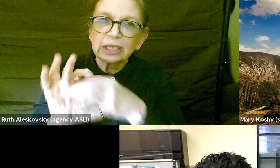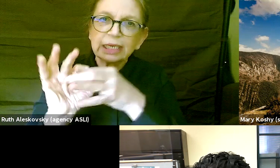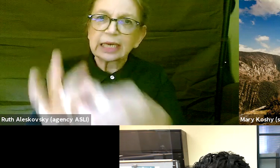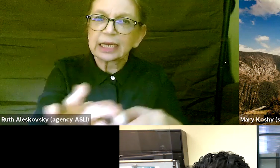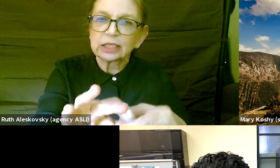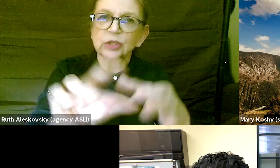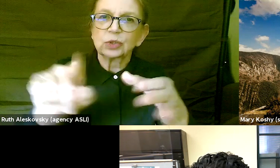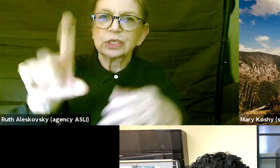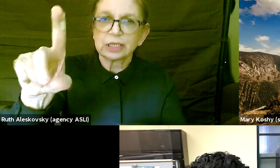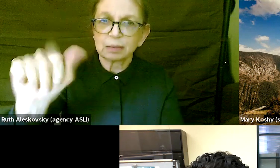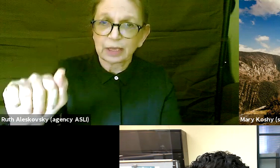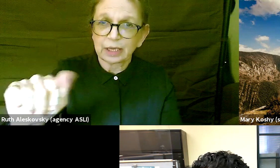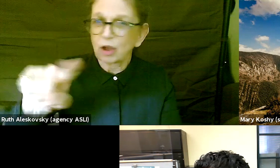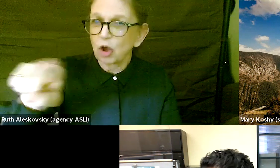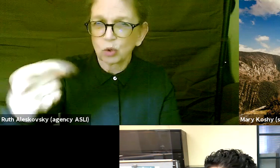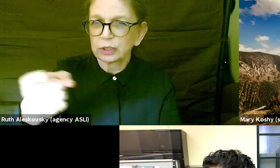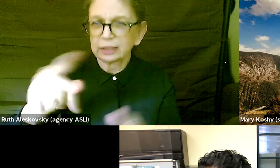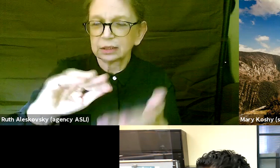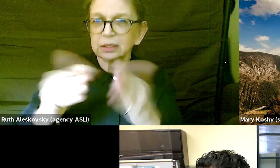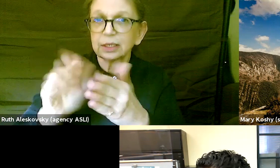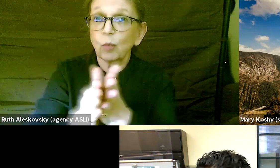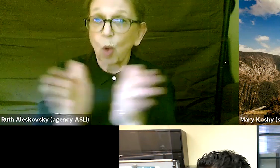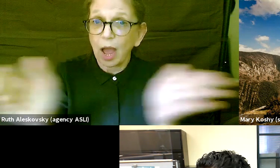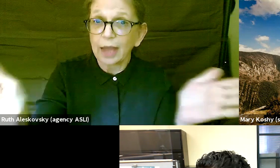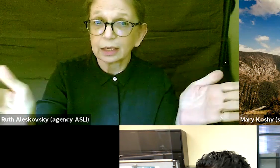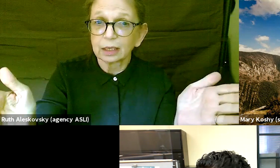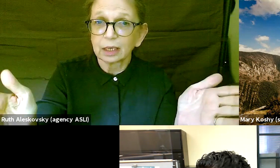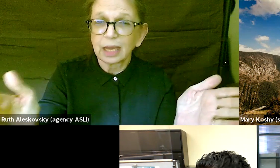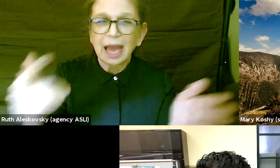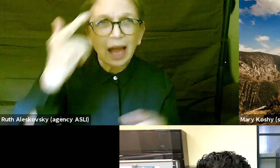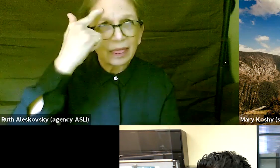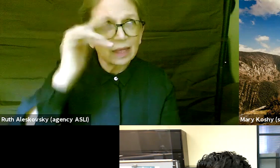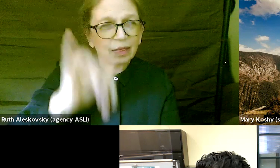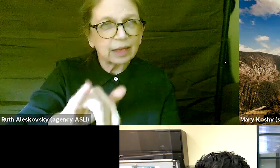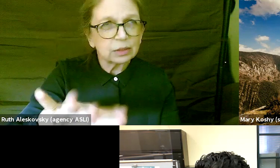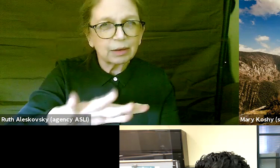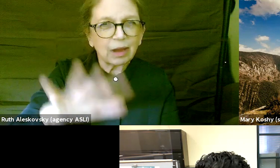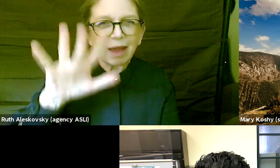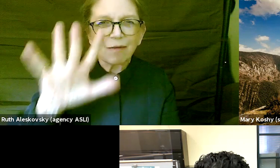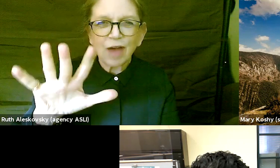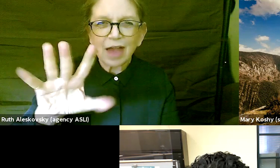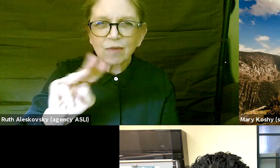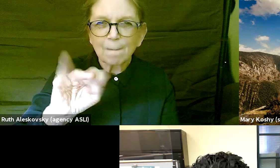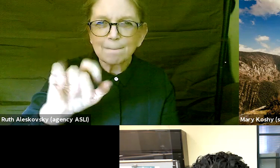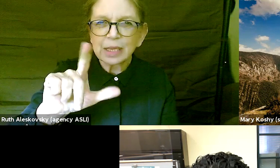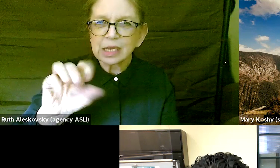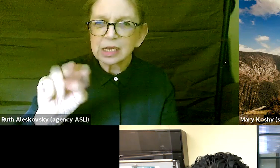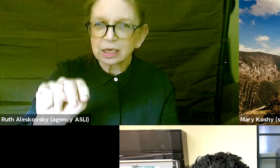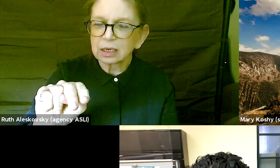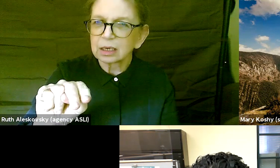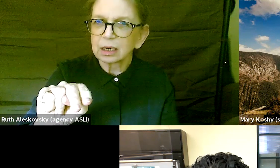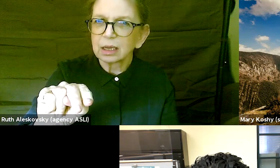So that was, I believe, 5 million or so have received both